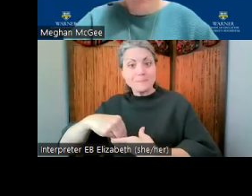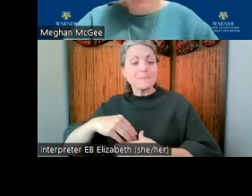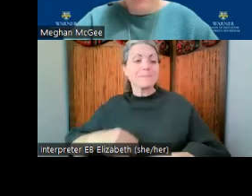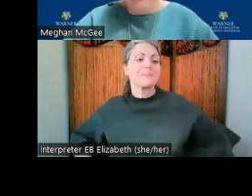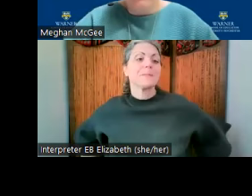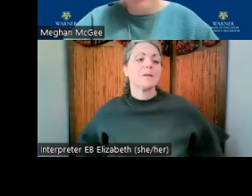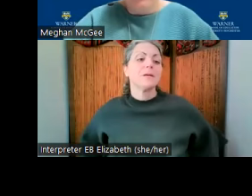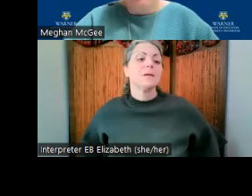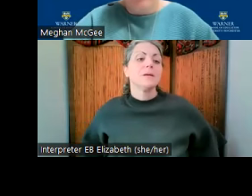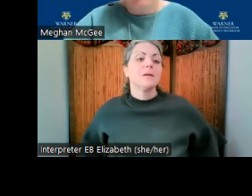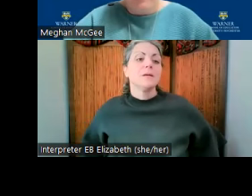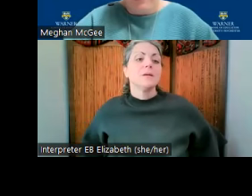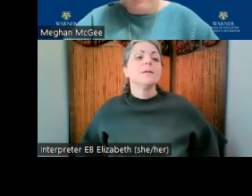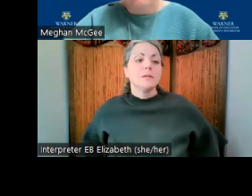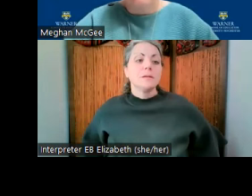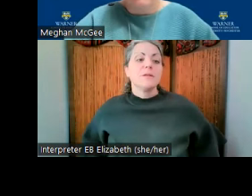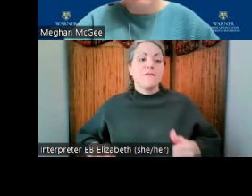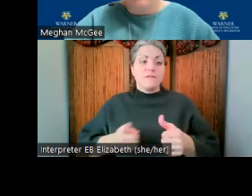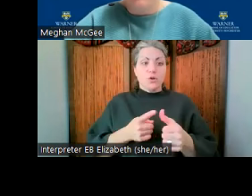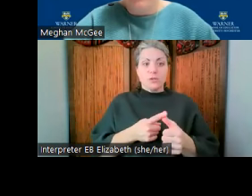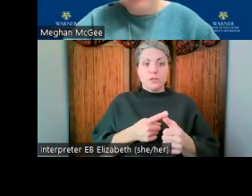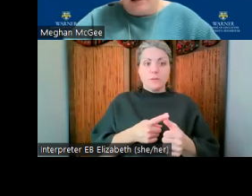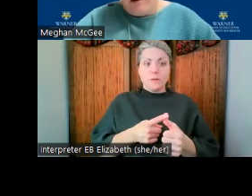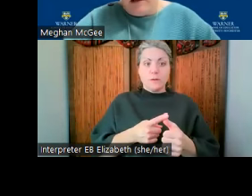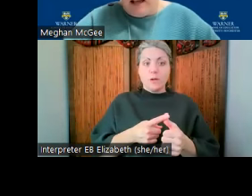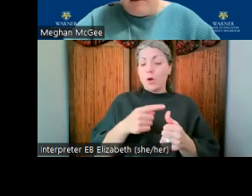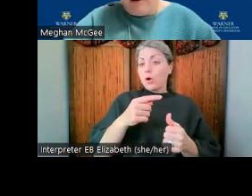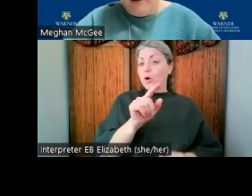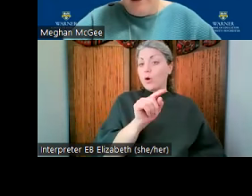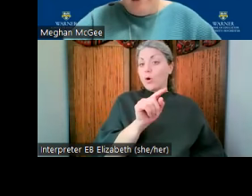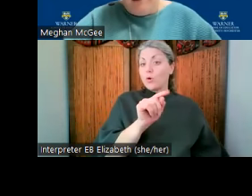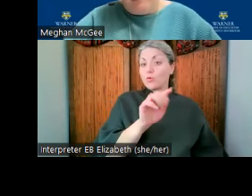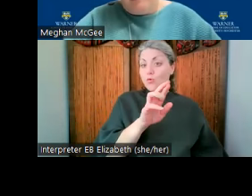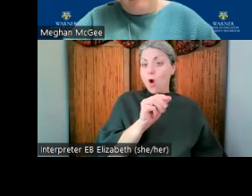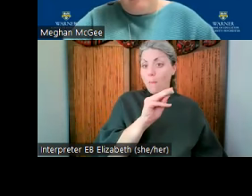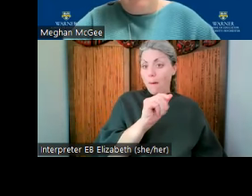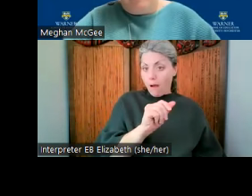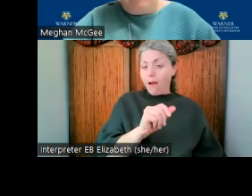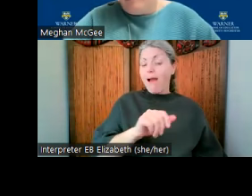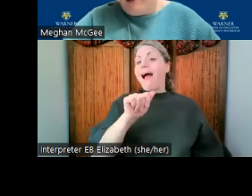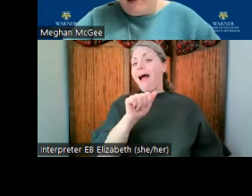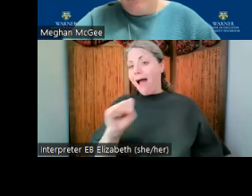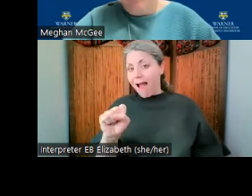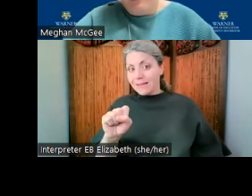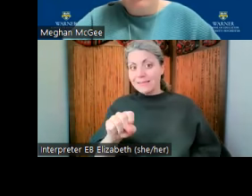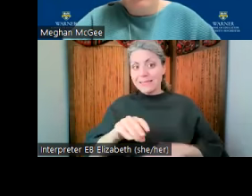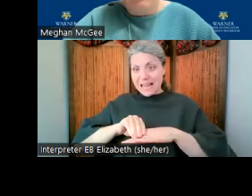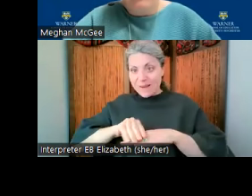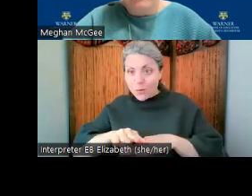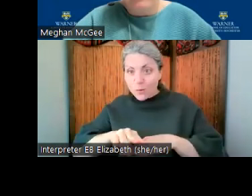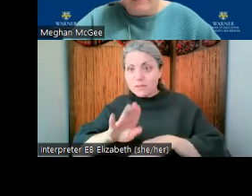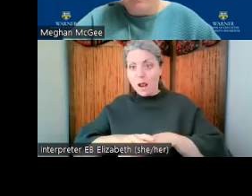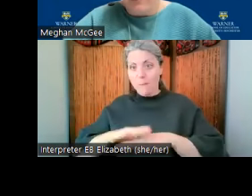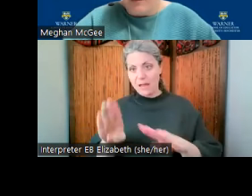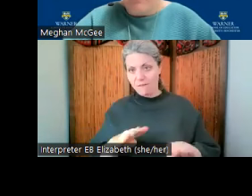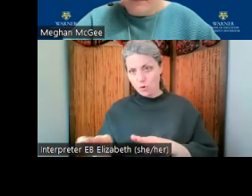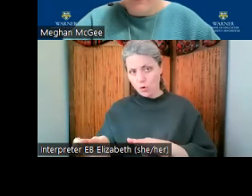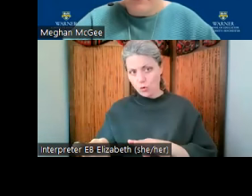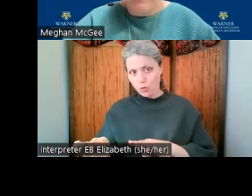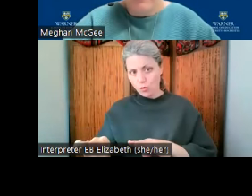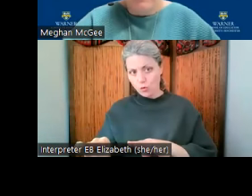The first is trauma as an influence on behavior. In a very behavioral way, we call this